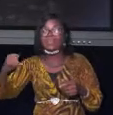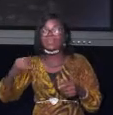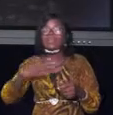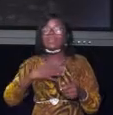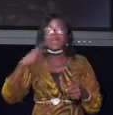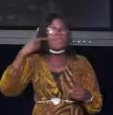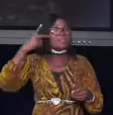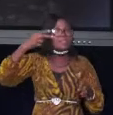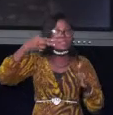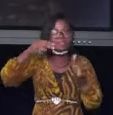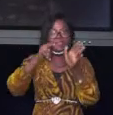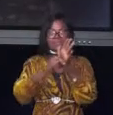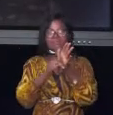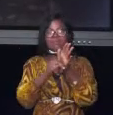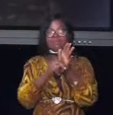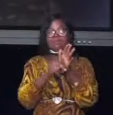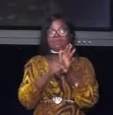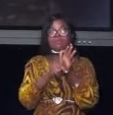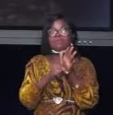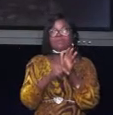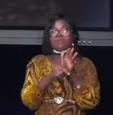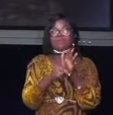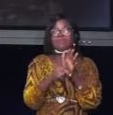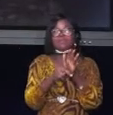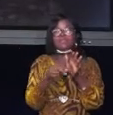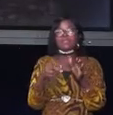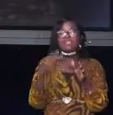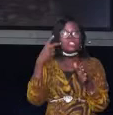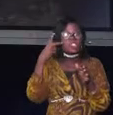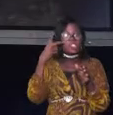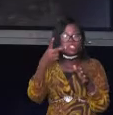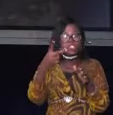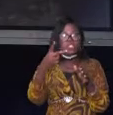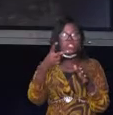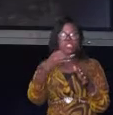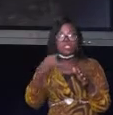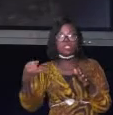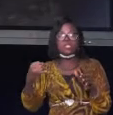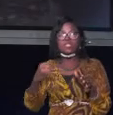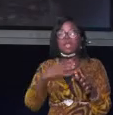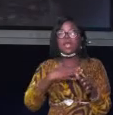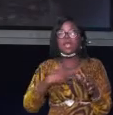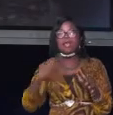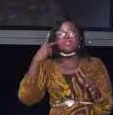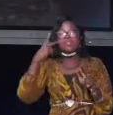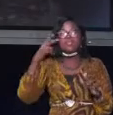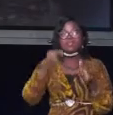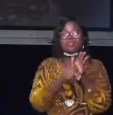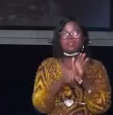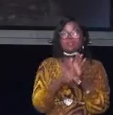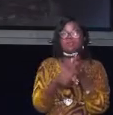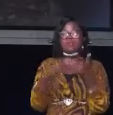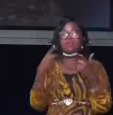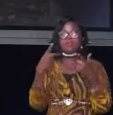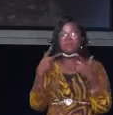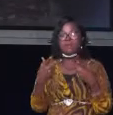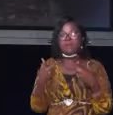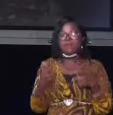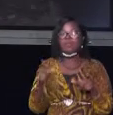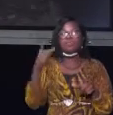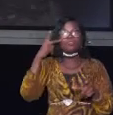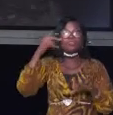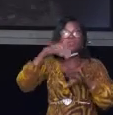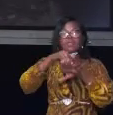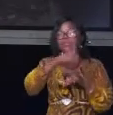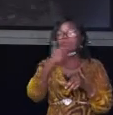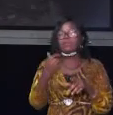seen. Seen, S-E-E-I-N-G, and seen, S-E-E-N. Let's look at